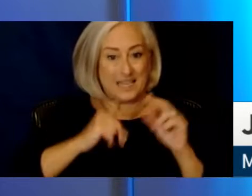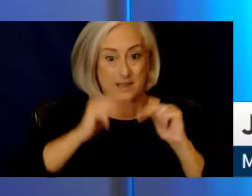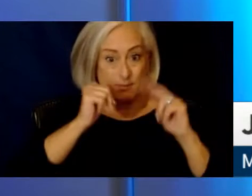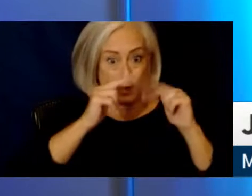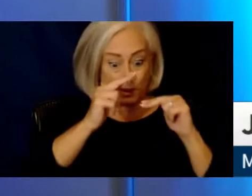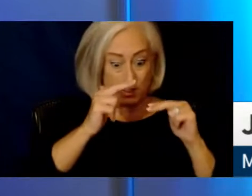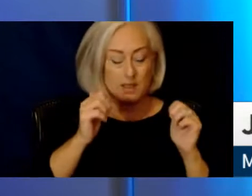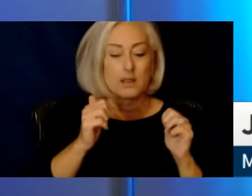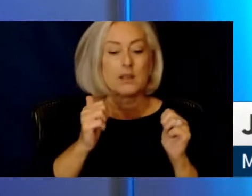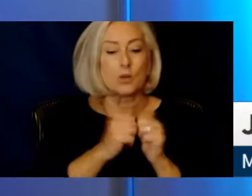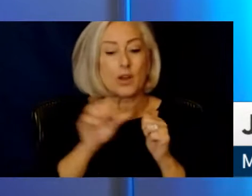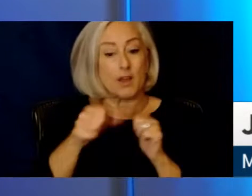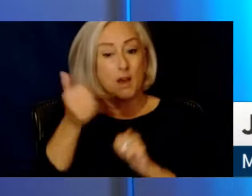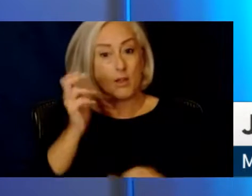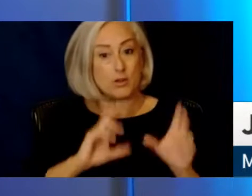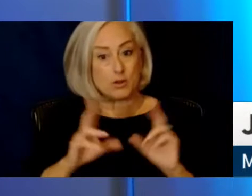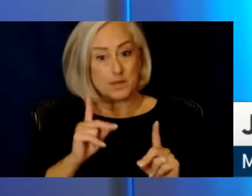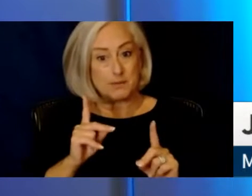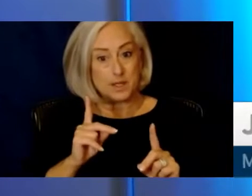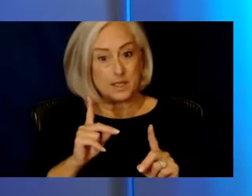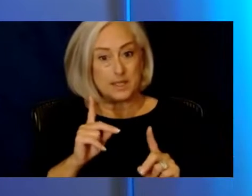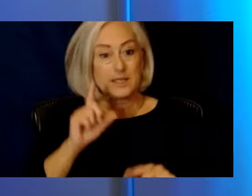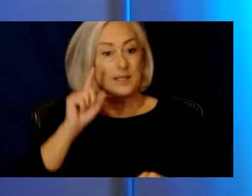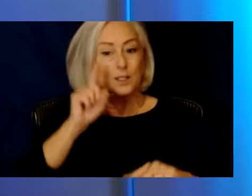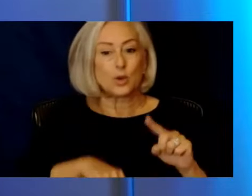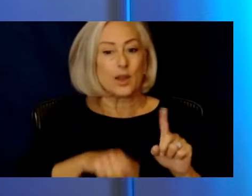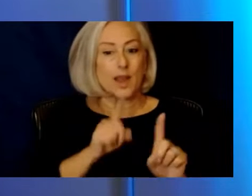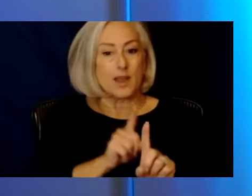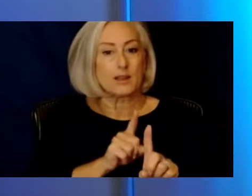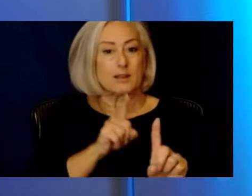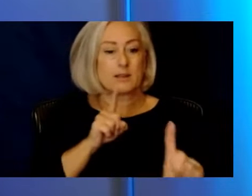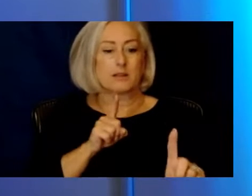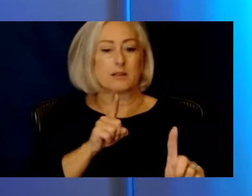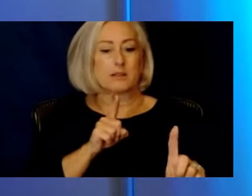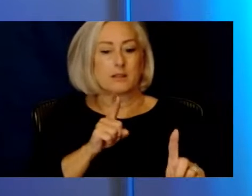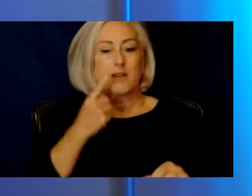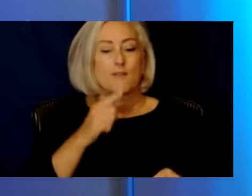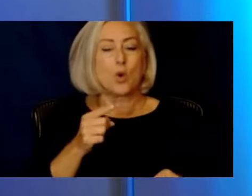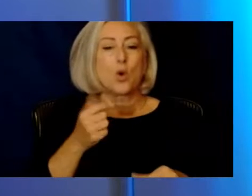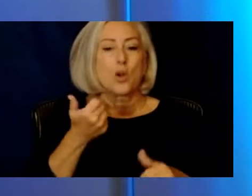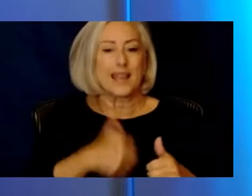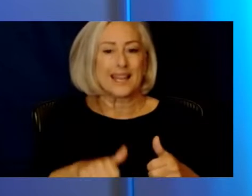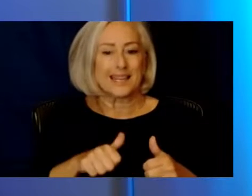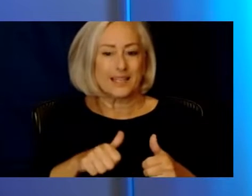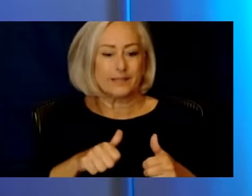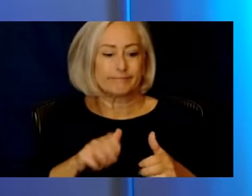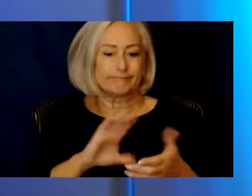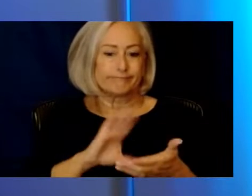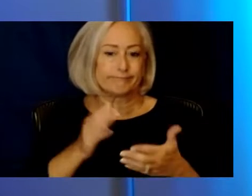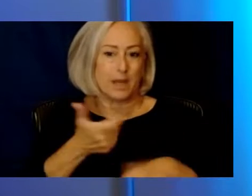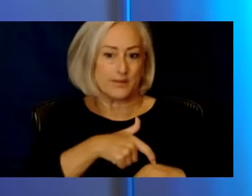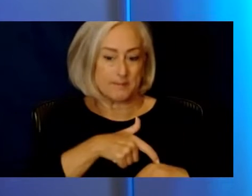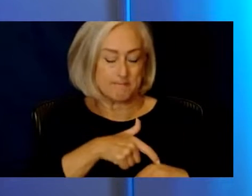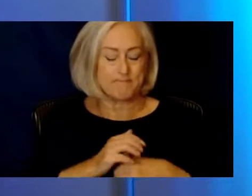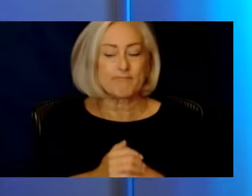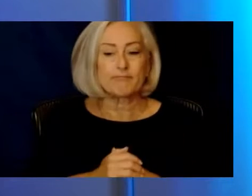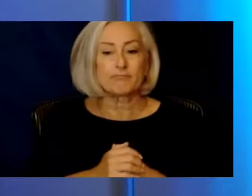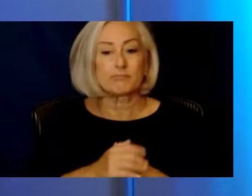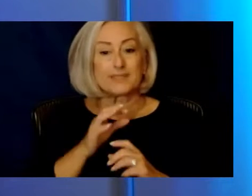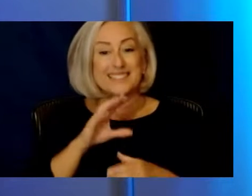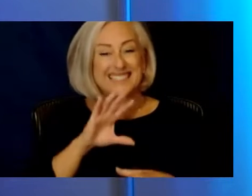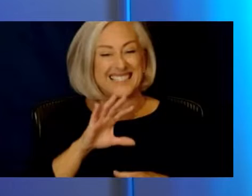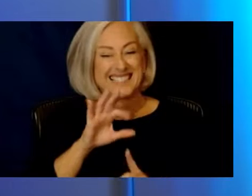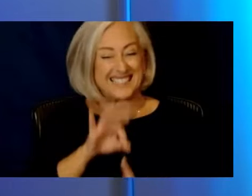people and you're not going to be able to be more than 6 feet away for any length of time at all. Especially indoor settings should